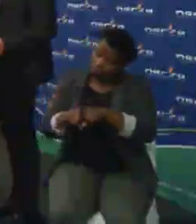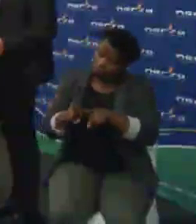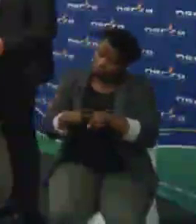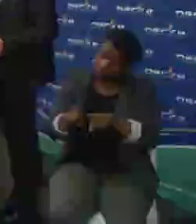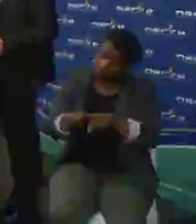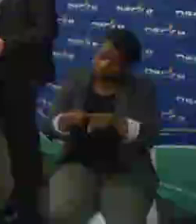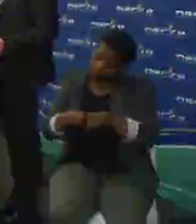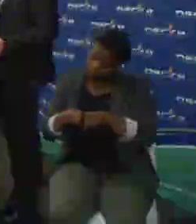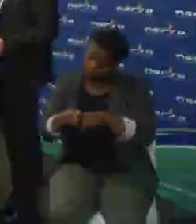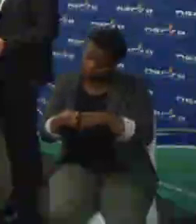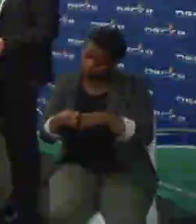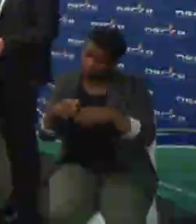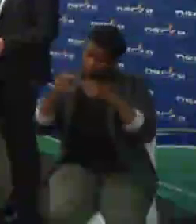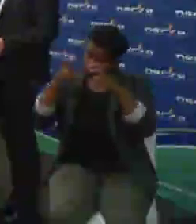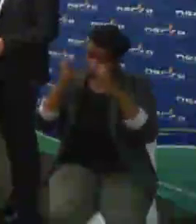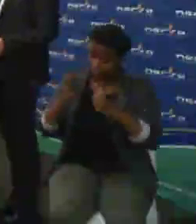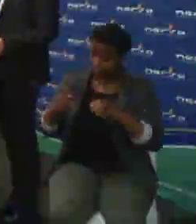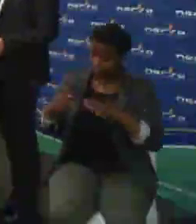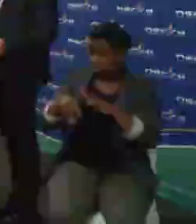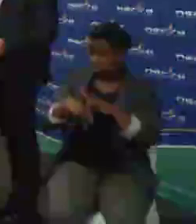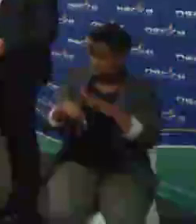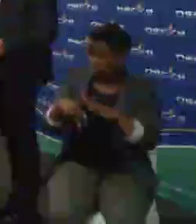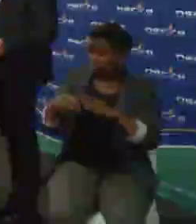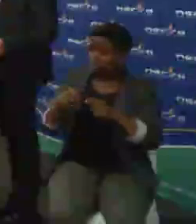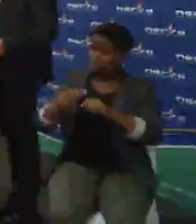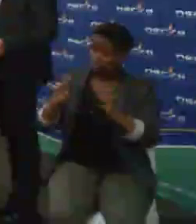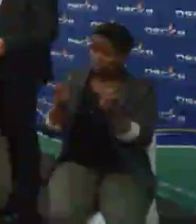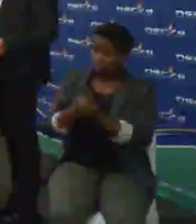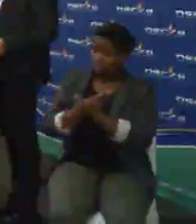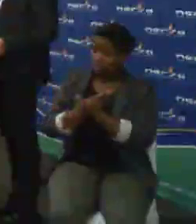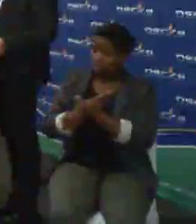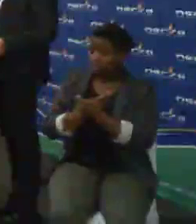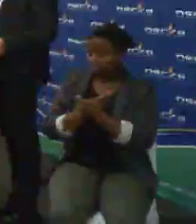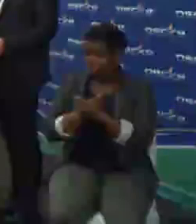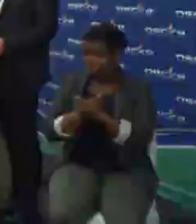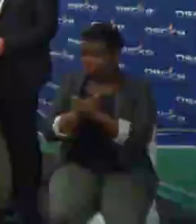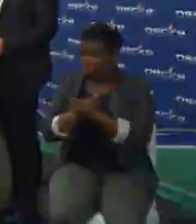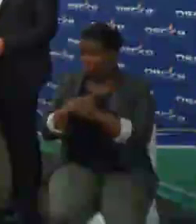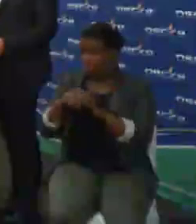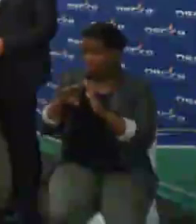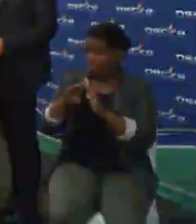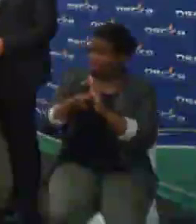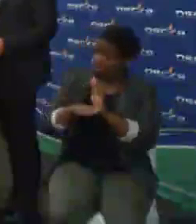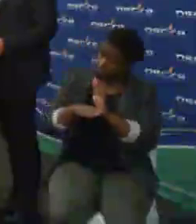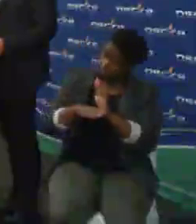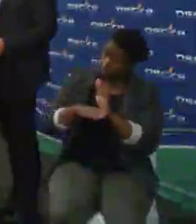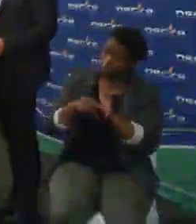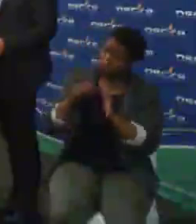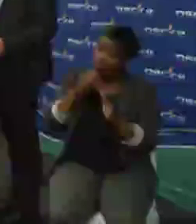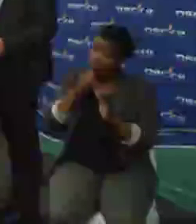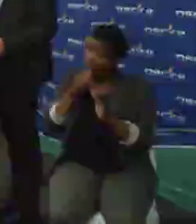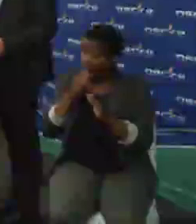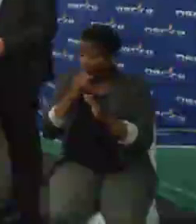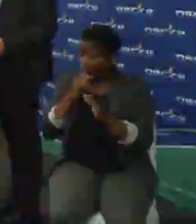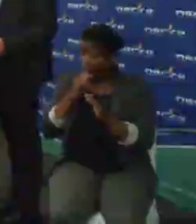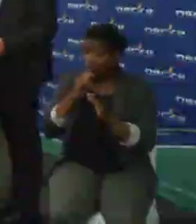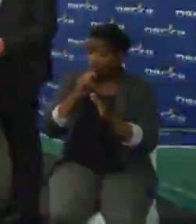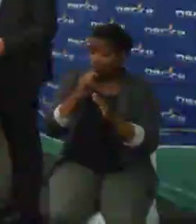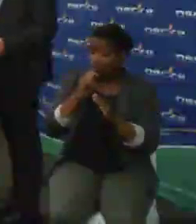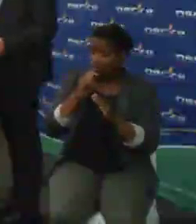very easy to model. But Eskom's product has been changing in the sense that it's become less reliable, it has become tainted also